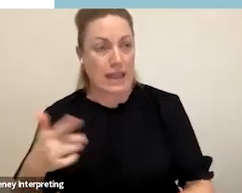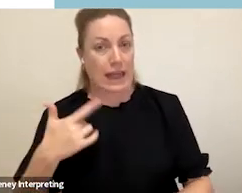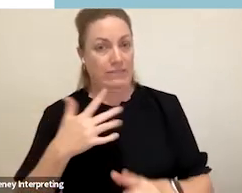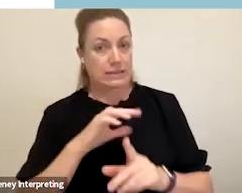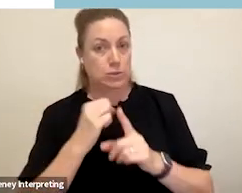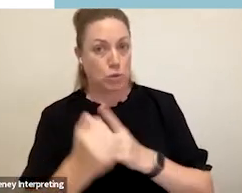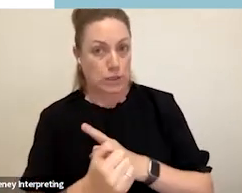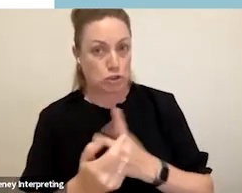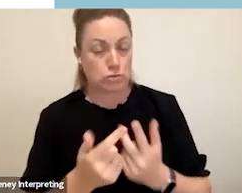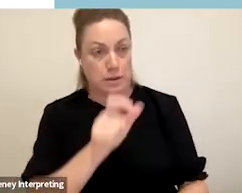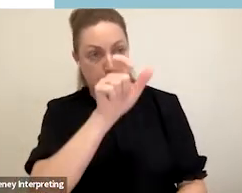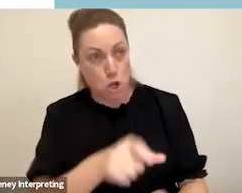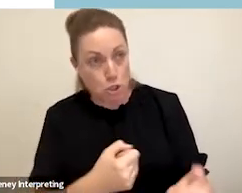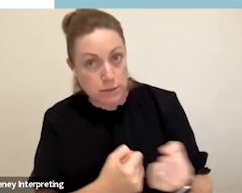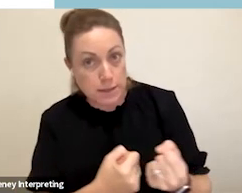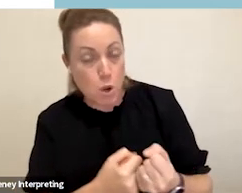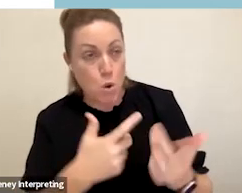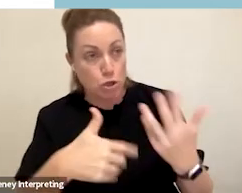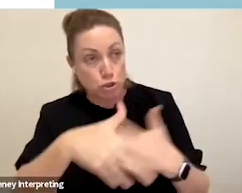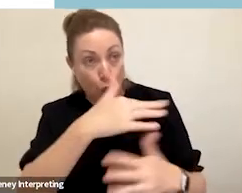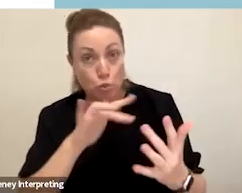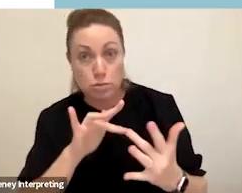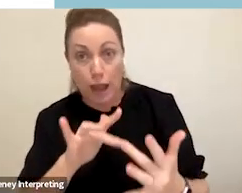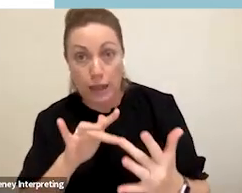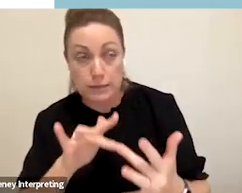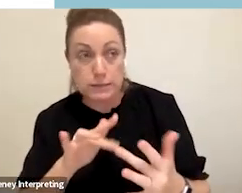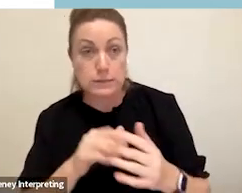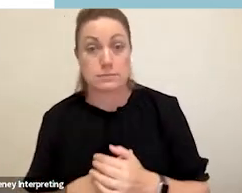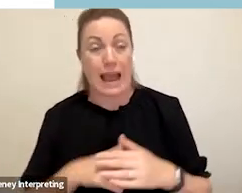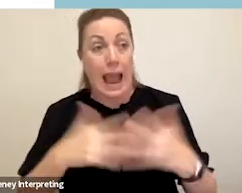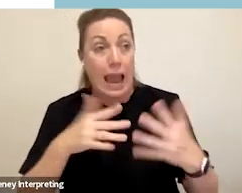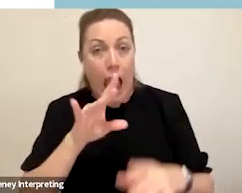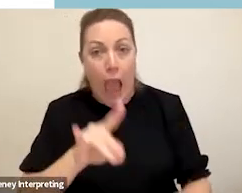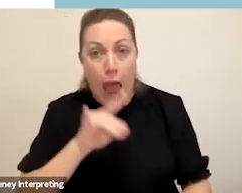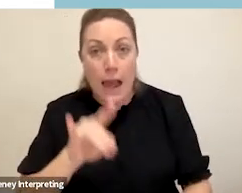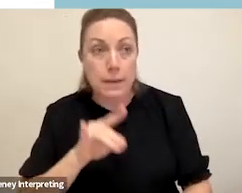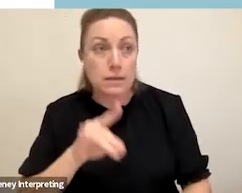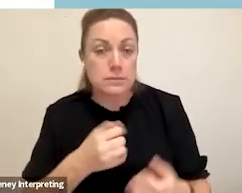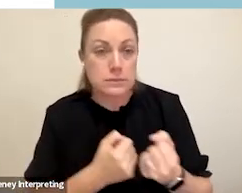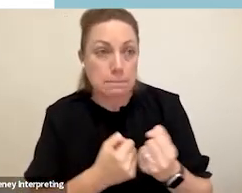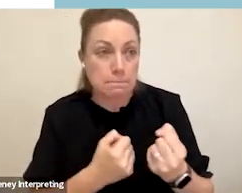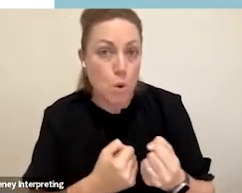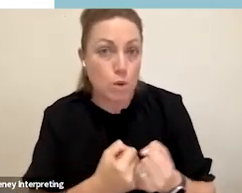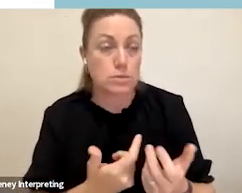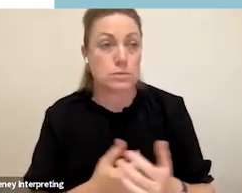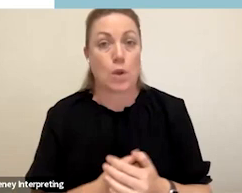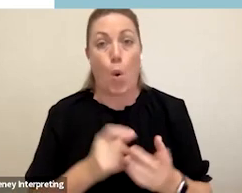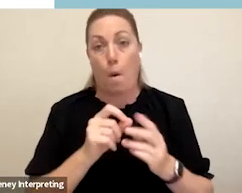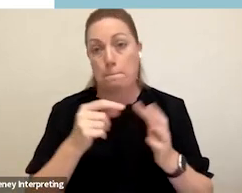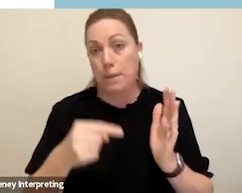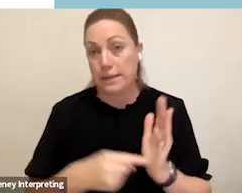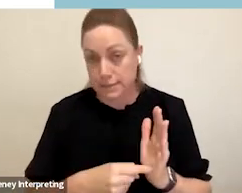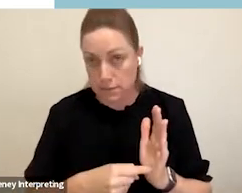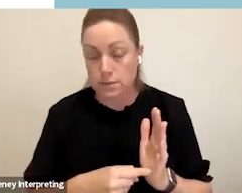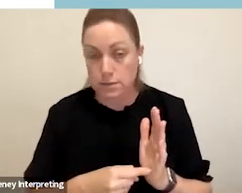situation, personal support, social connectedness, assistance animals, companion animals, and pets. And as I've probably read or